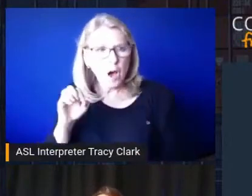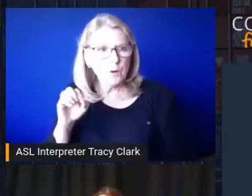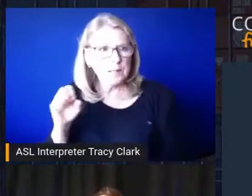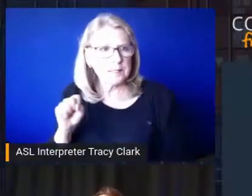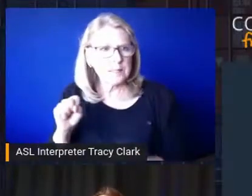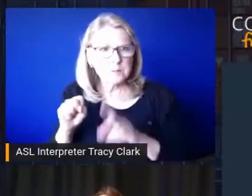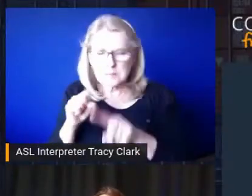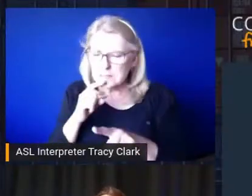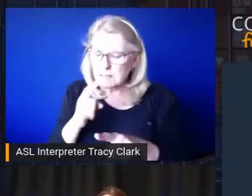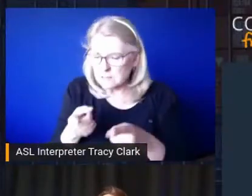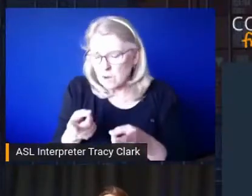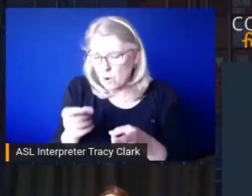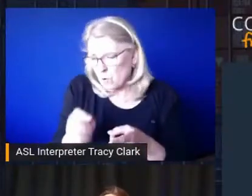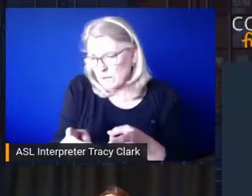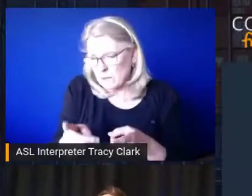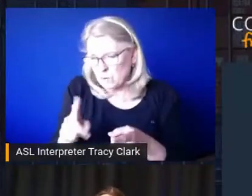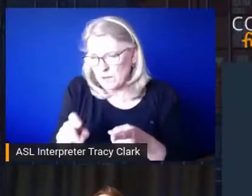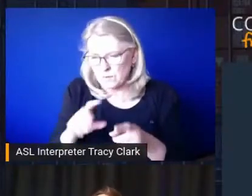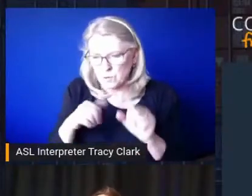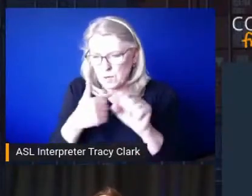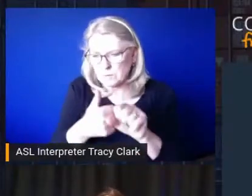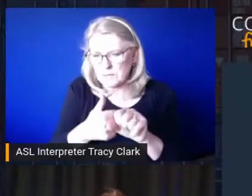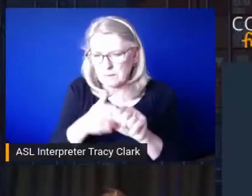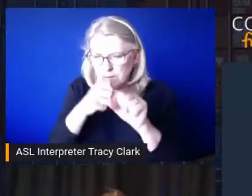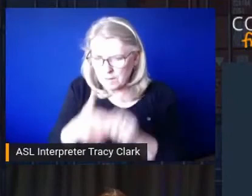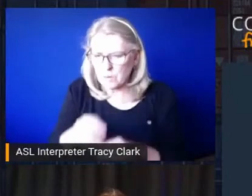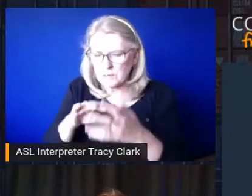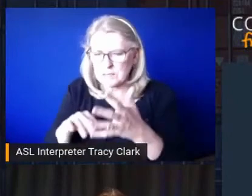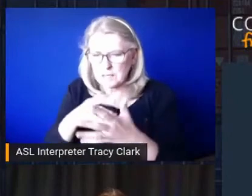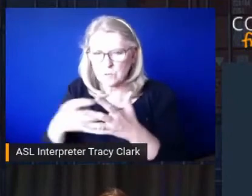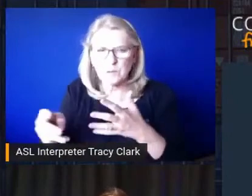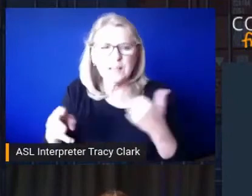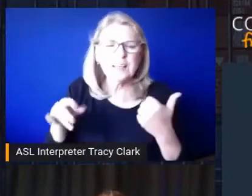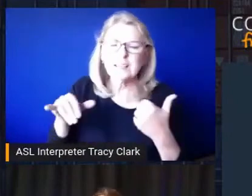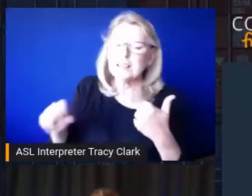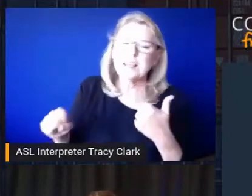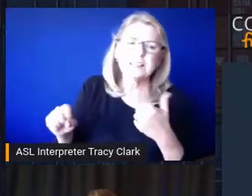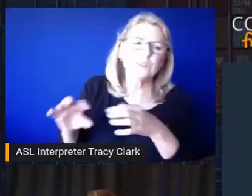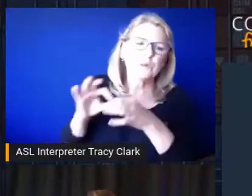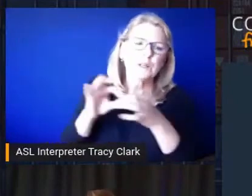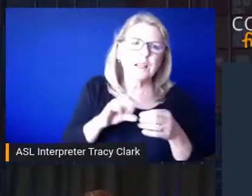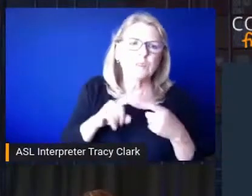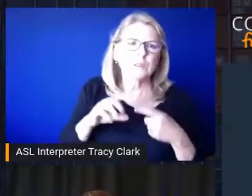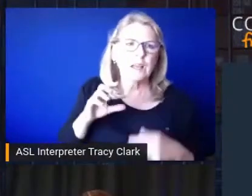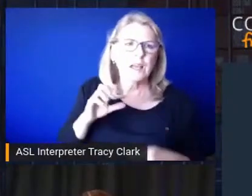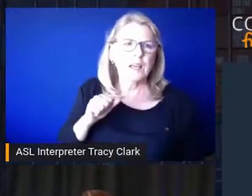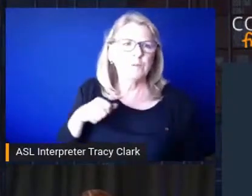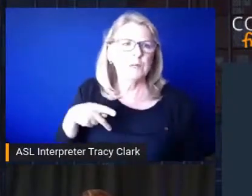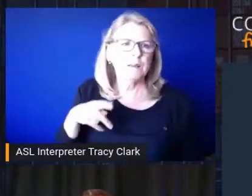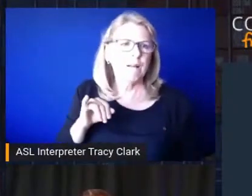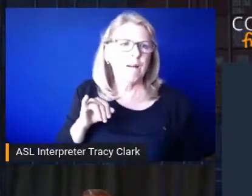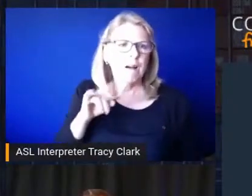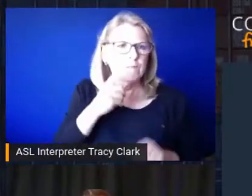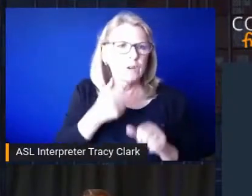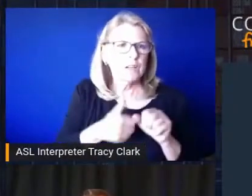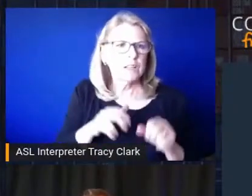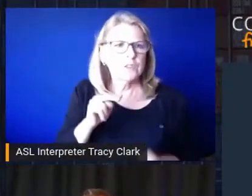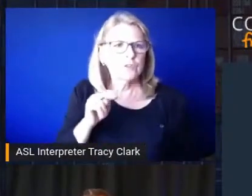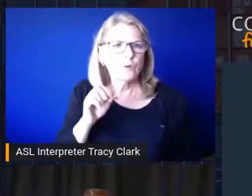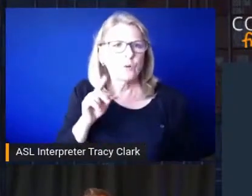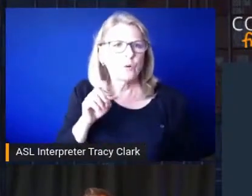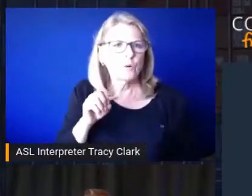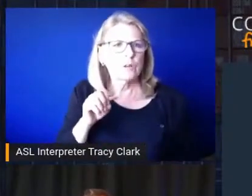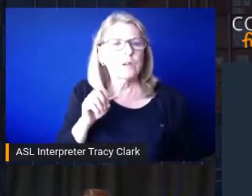it's basically going to communicate with the API that's running on each of those nodes. And so basically it's going to say, is there a new